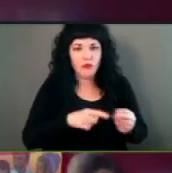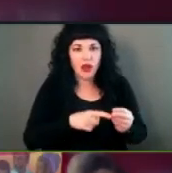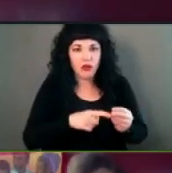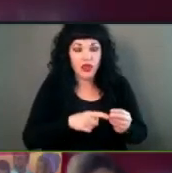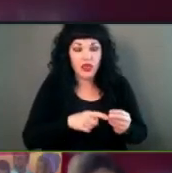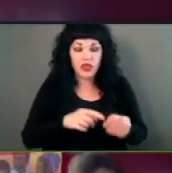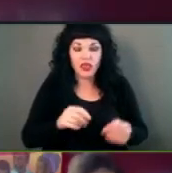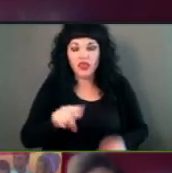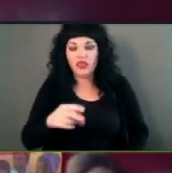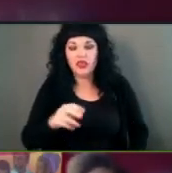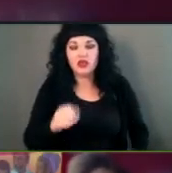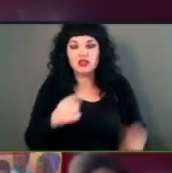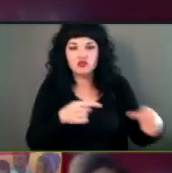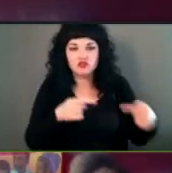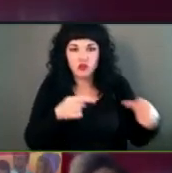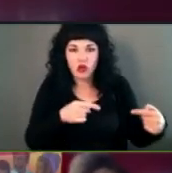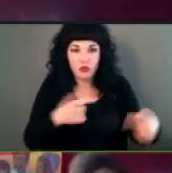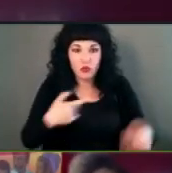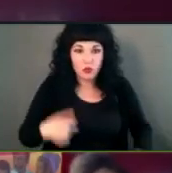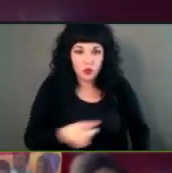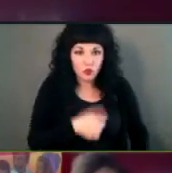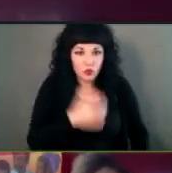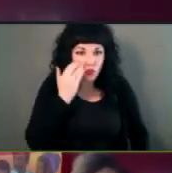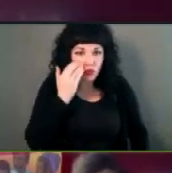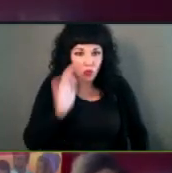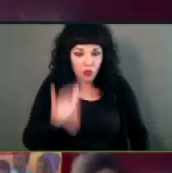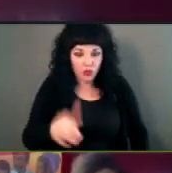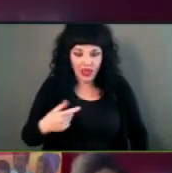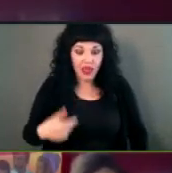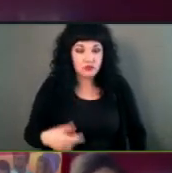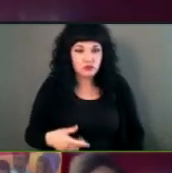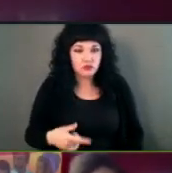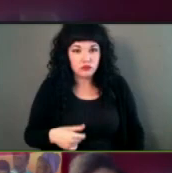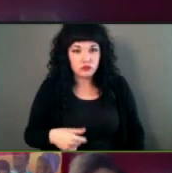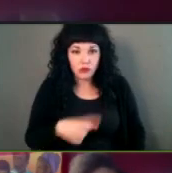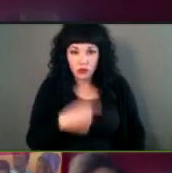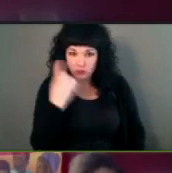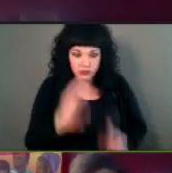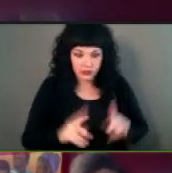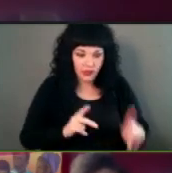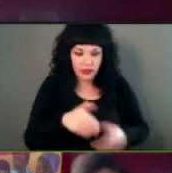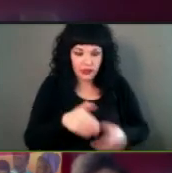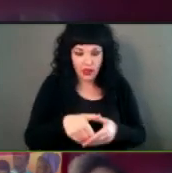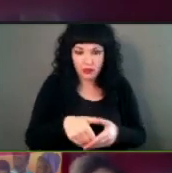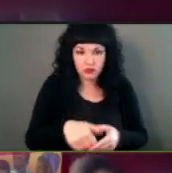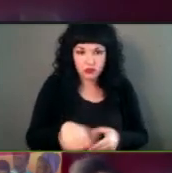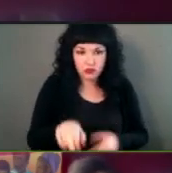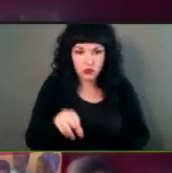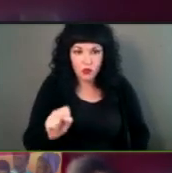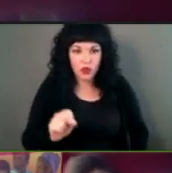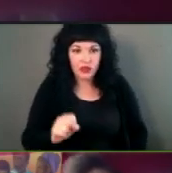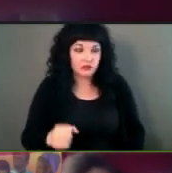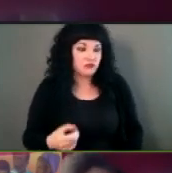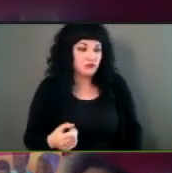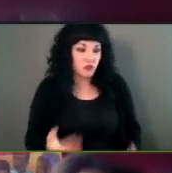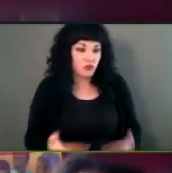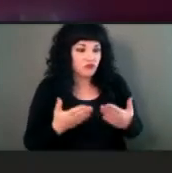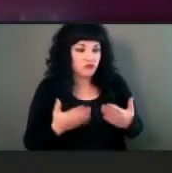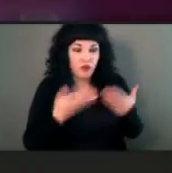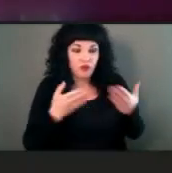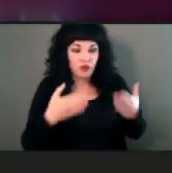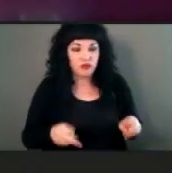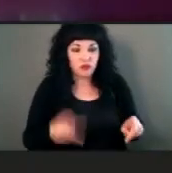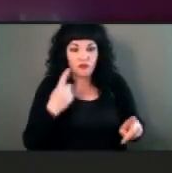for all. And with that, I want to pause and reach out to our co-moderator, Christine Bell, to see if we have any